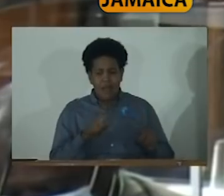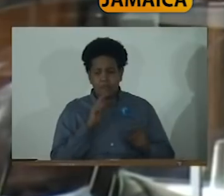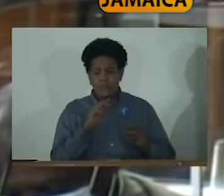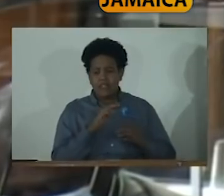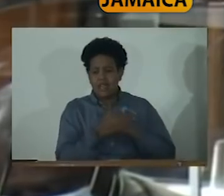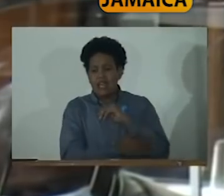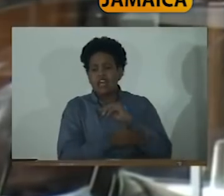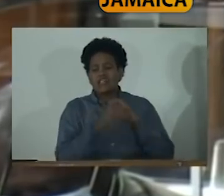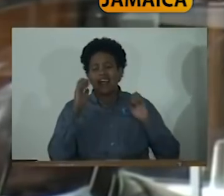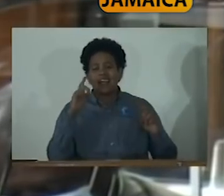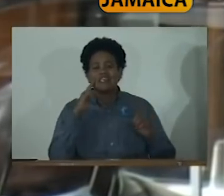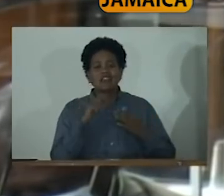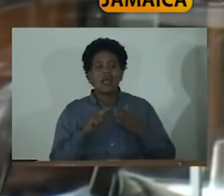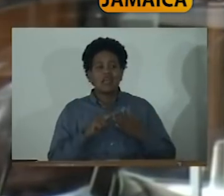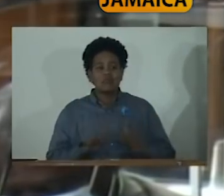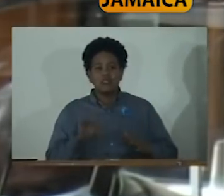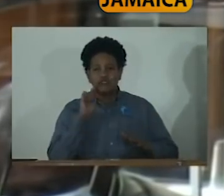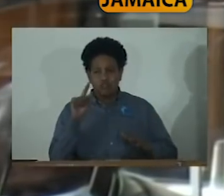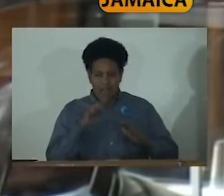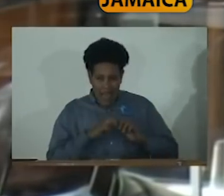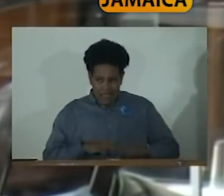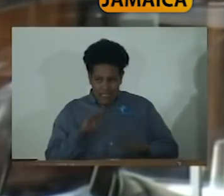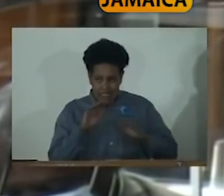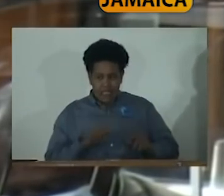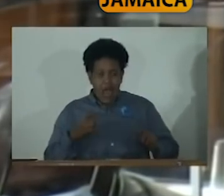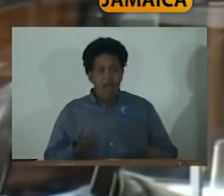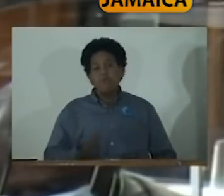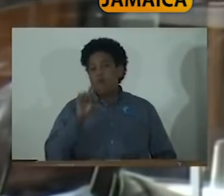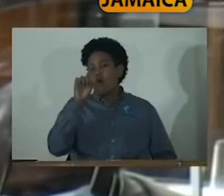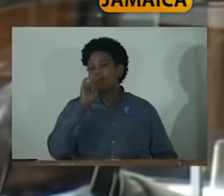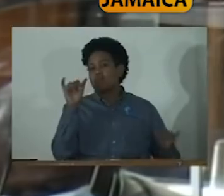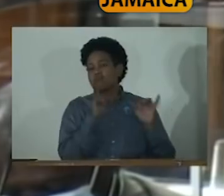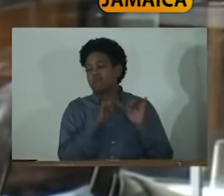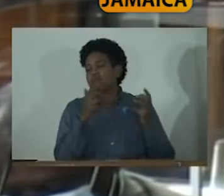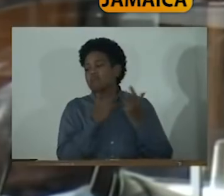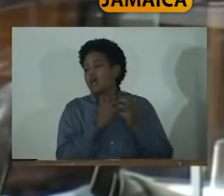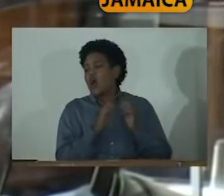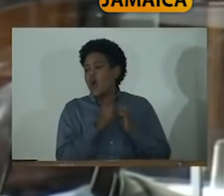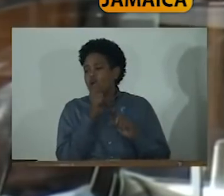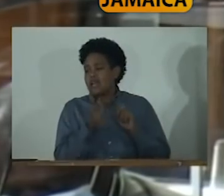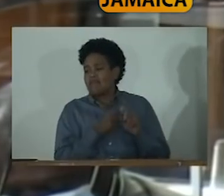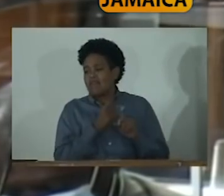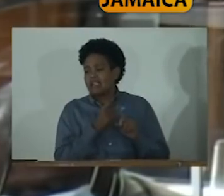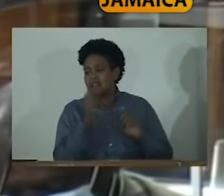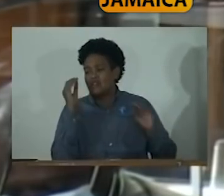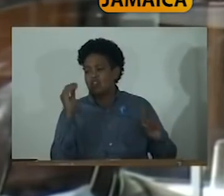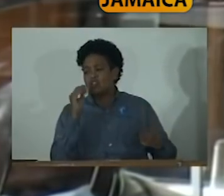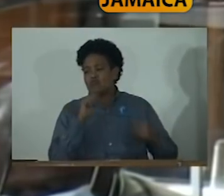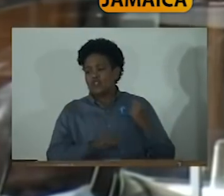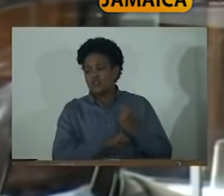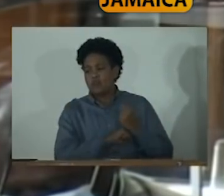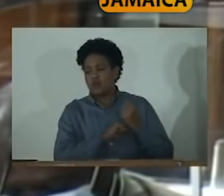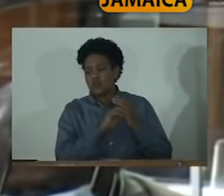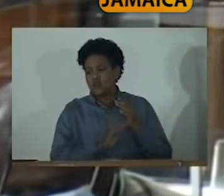Education Inspectorate assesses, there is one that measures how effectively teaching supports the